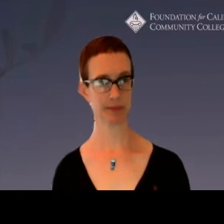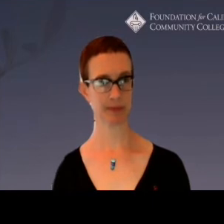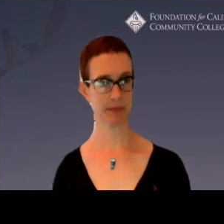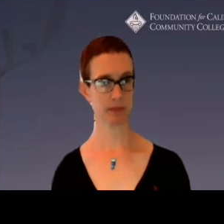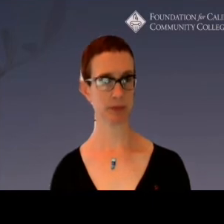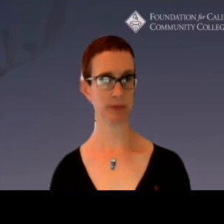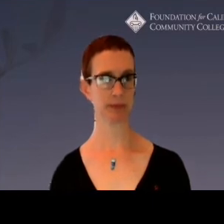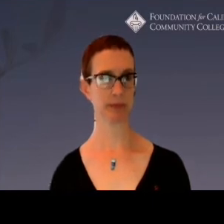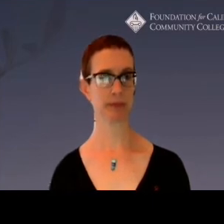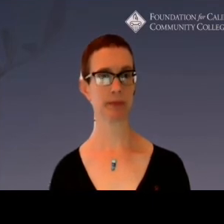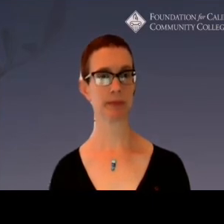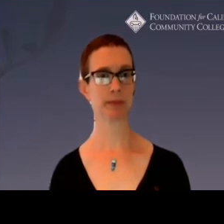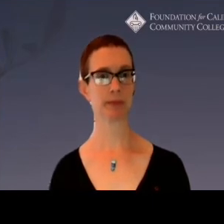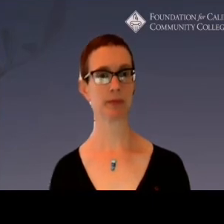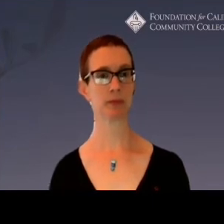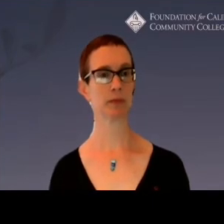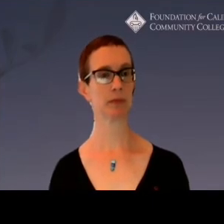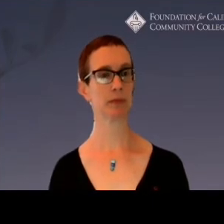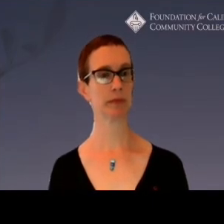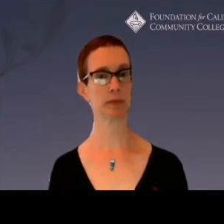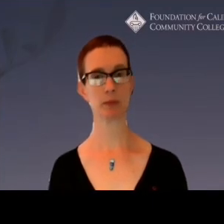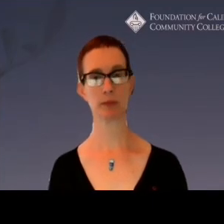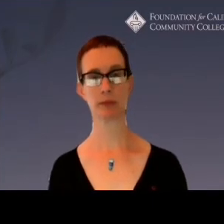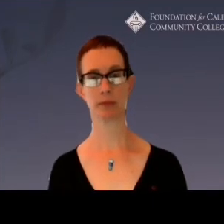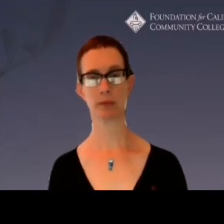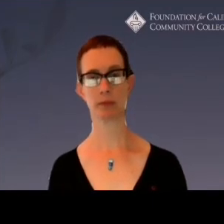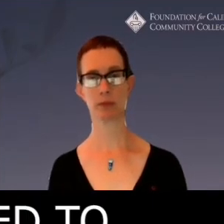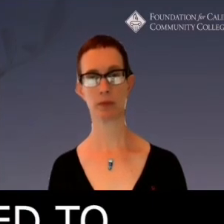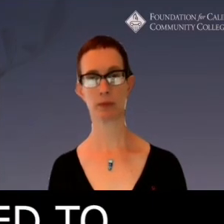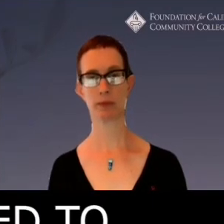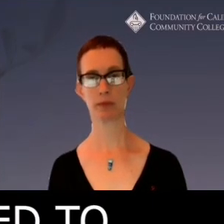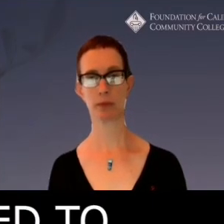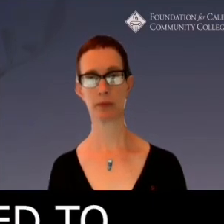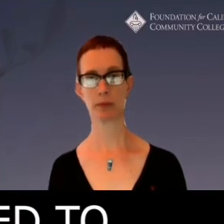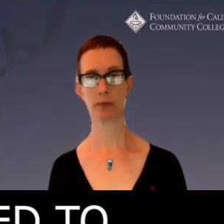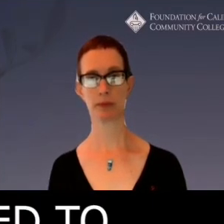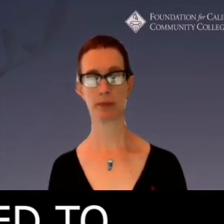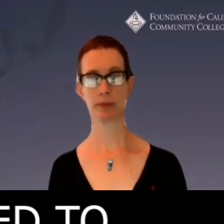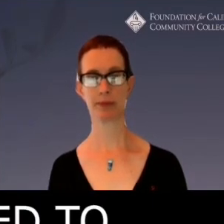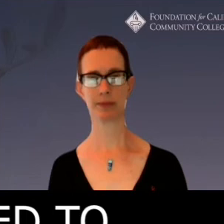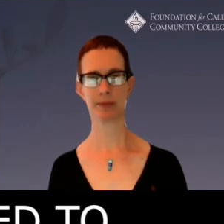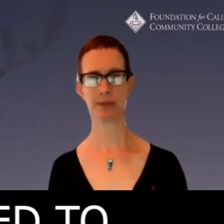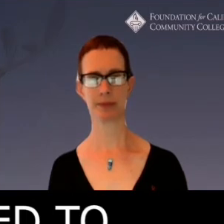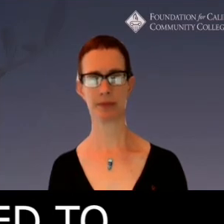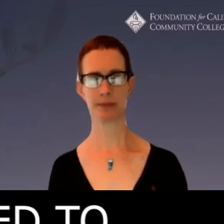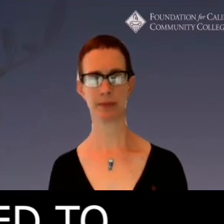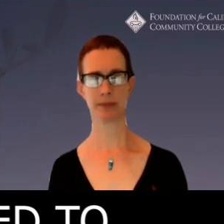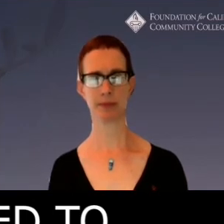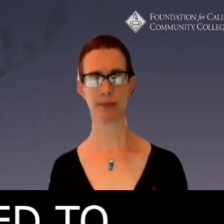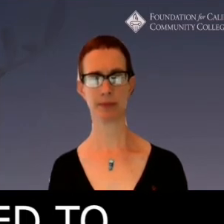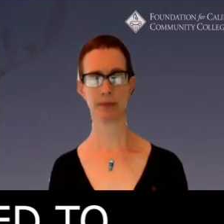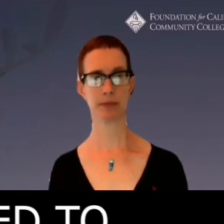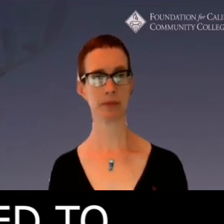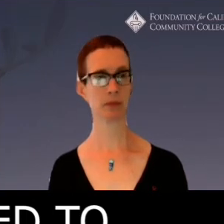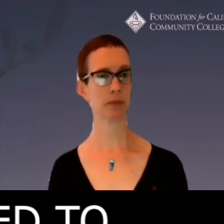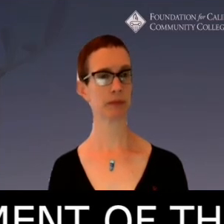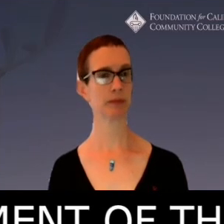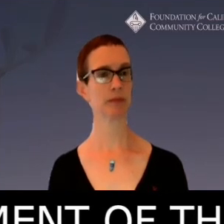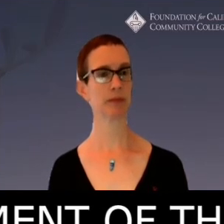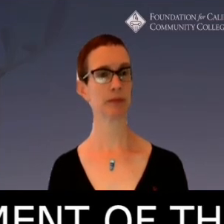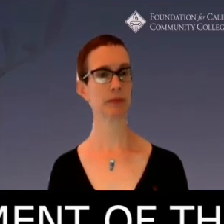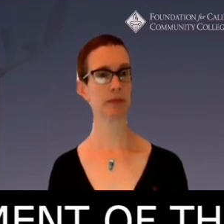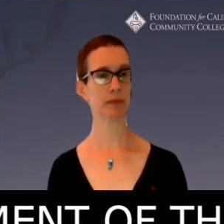so what I wanted to understand is the alignment of the planning and